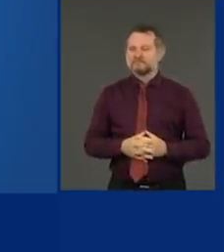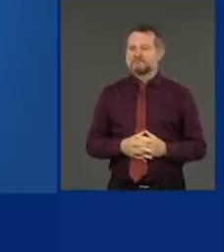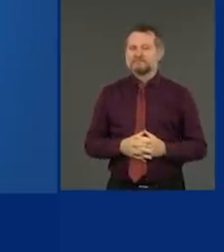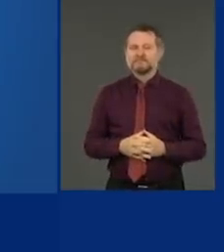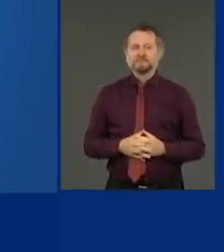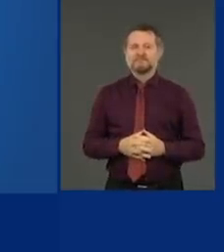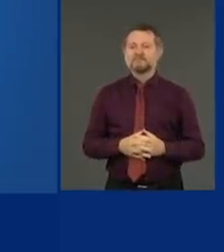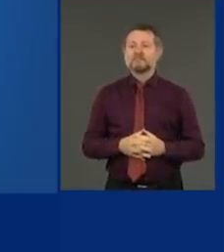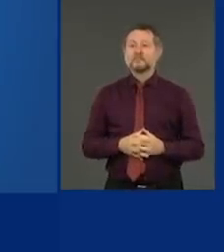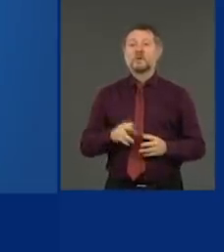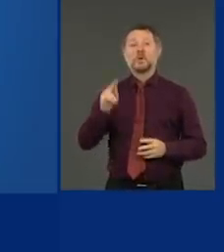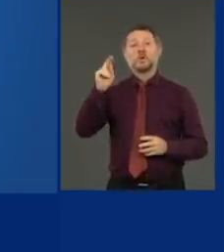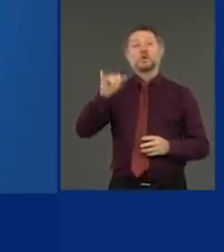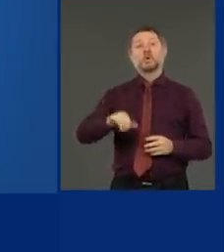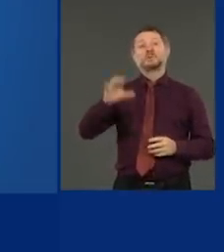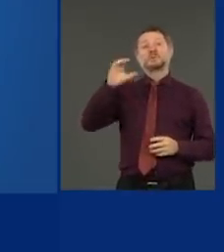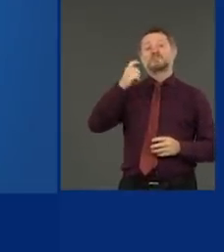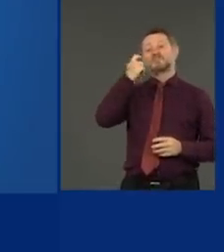New York City,